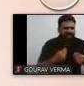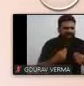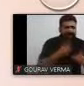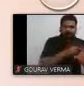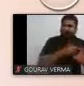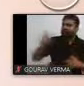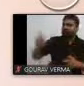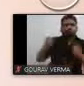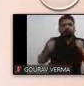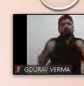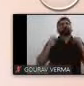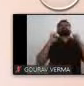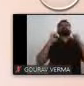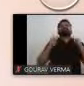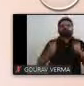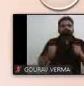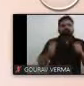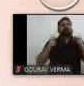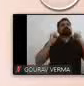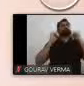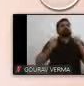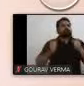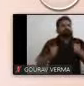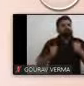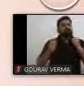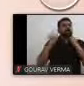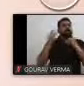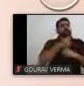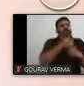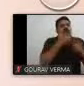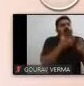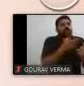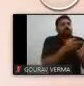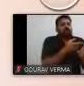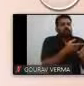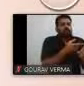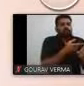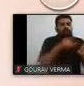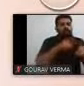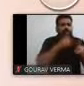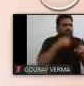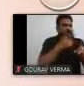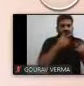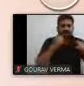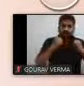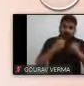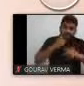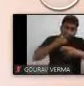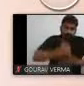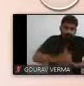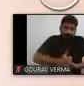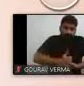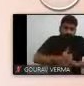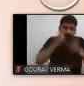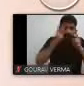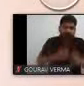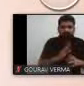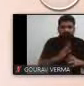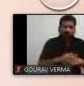chair, because this is his needs. He has to move. If he can't move after